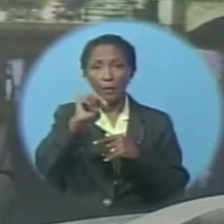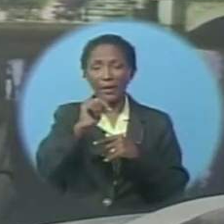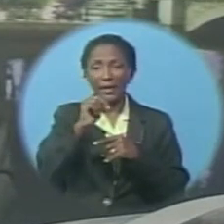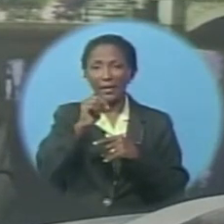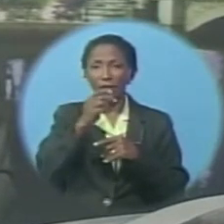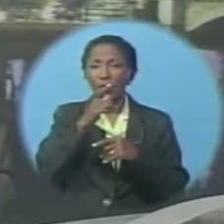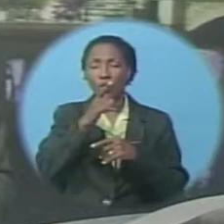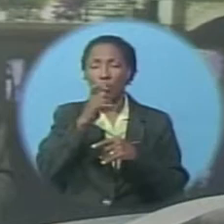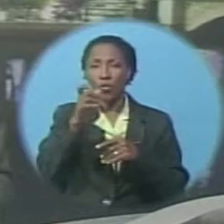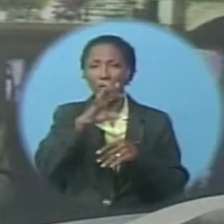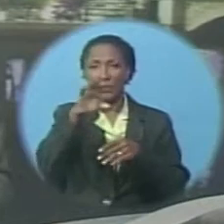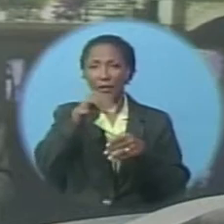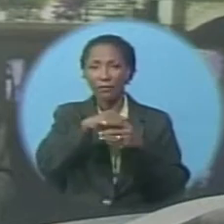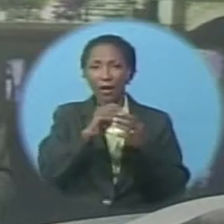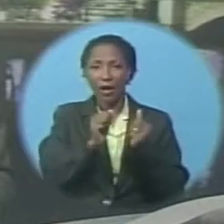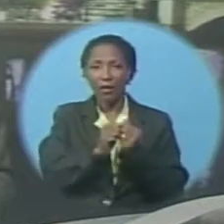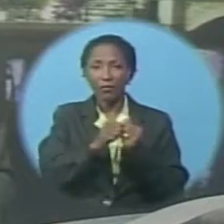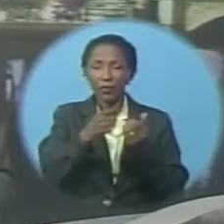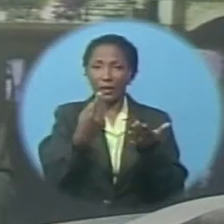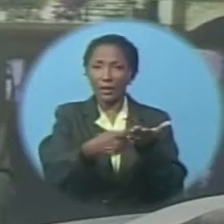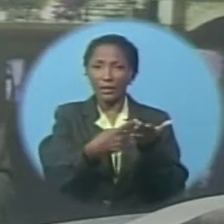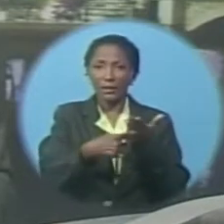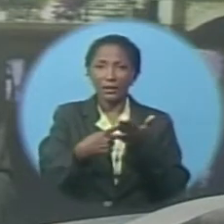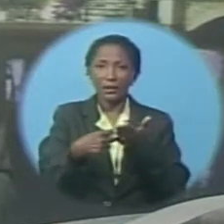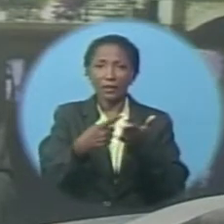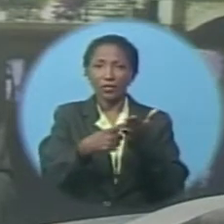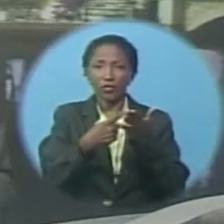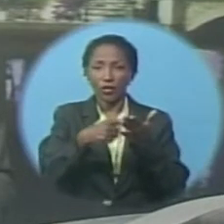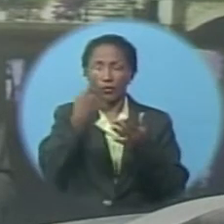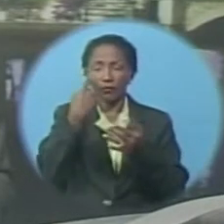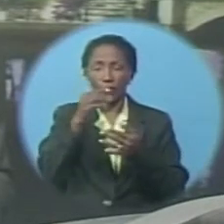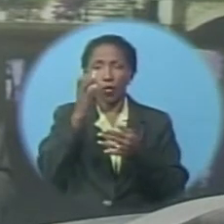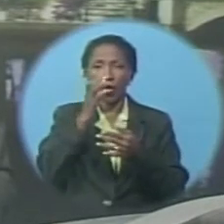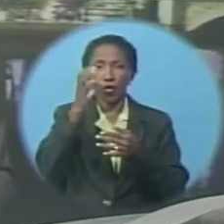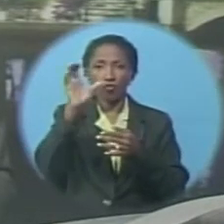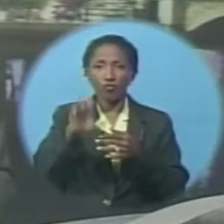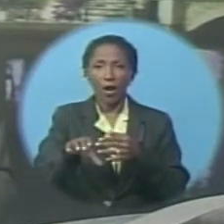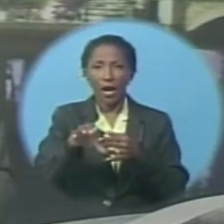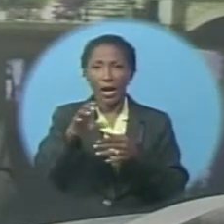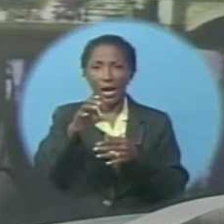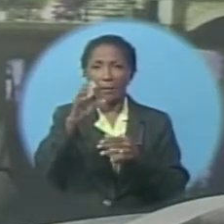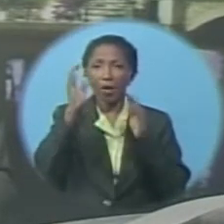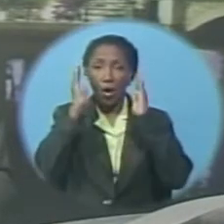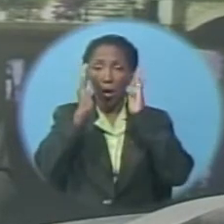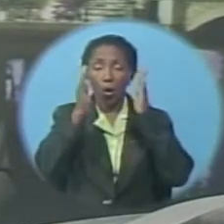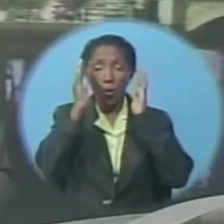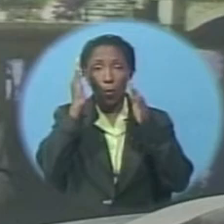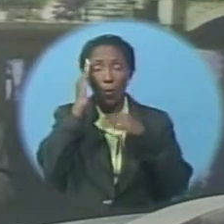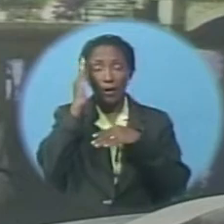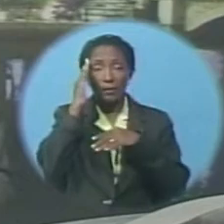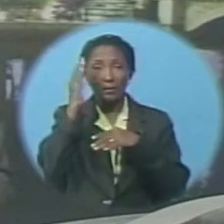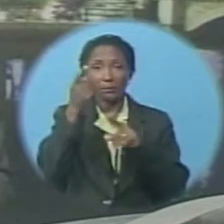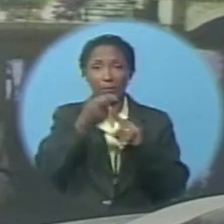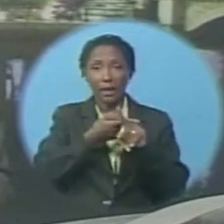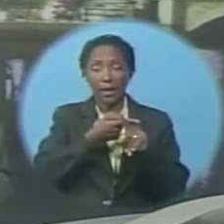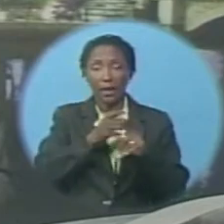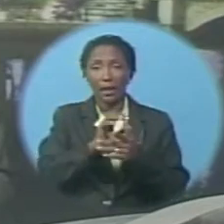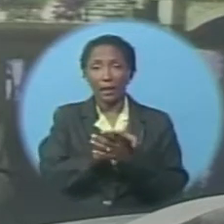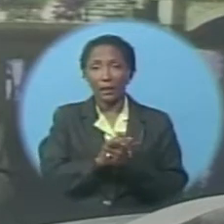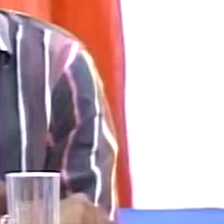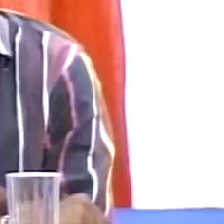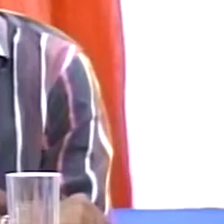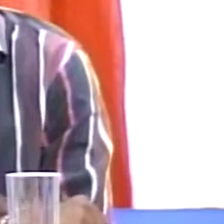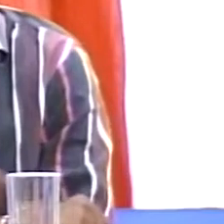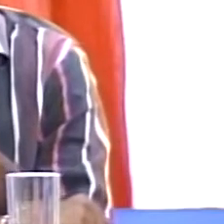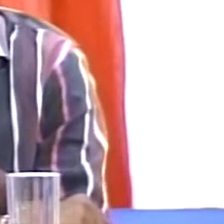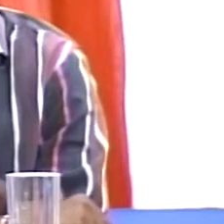discussion to mark Crime Awareness Month, he says the change was due, in part, to prison officers becoming better qualified. We